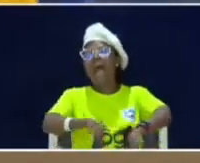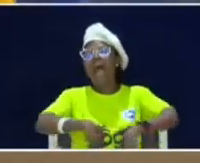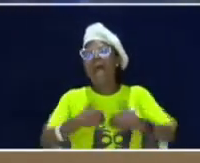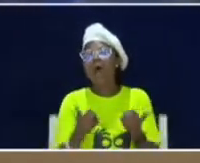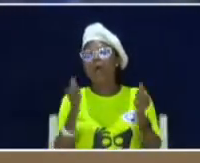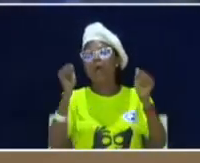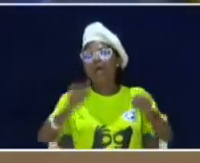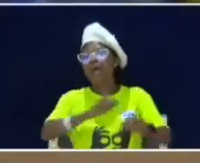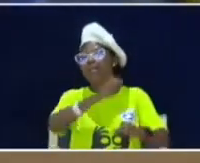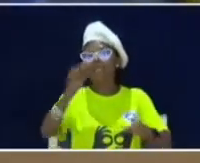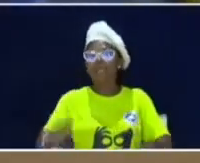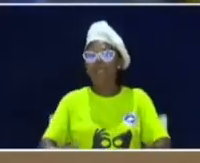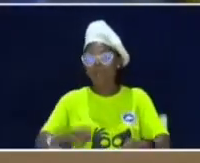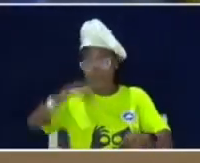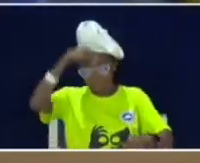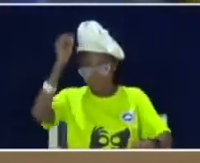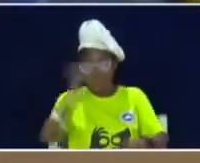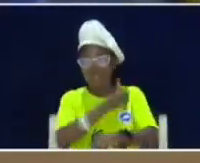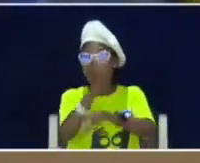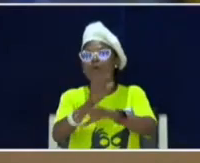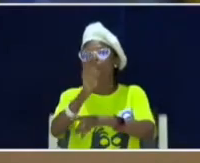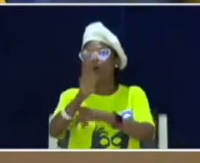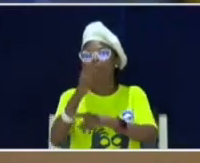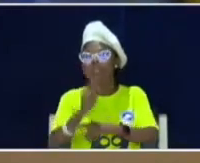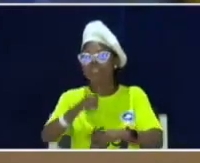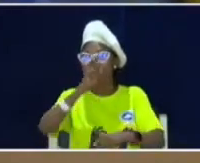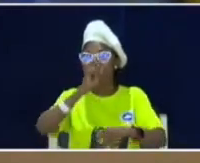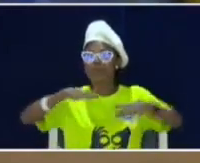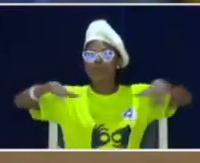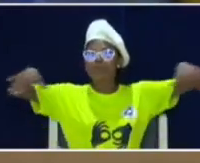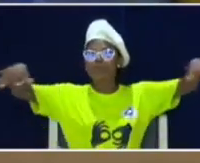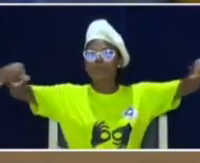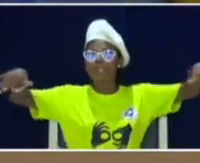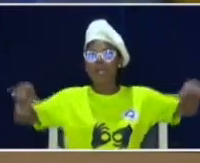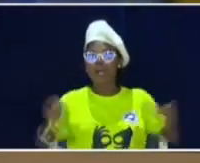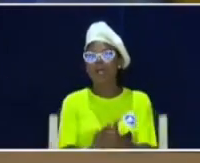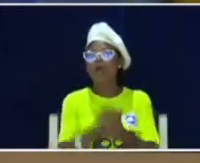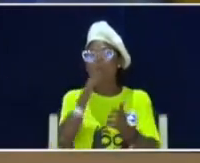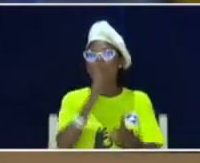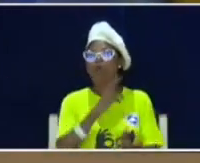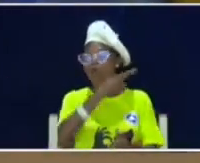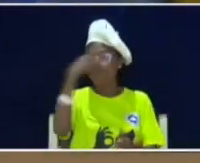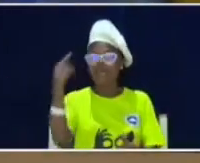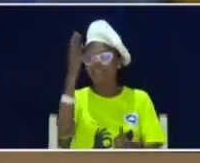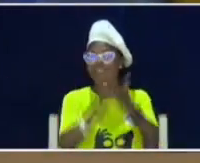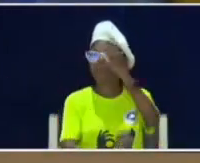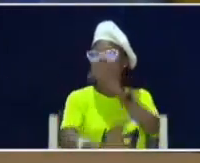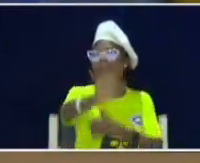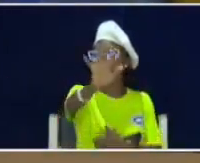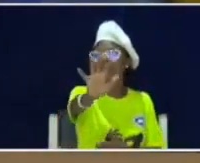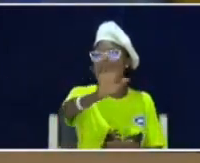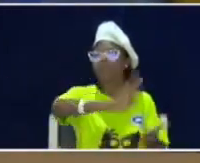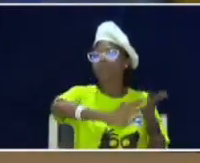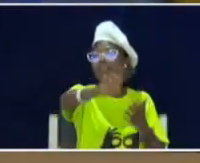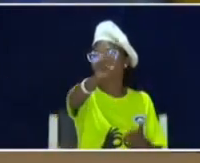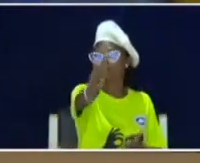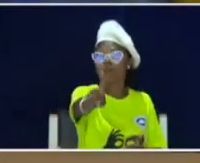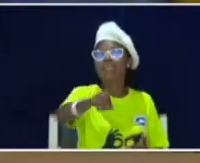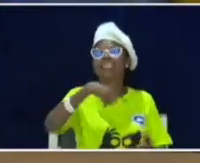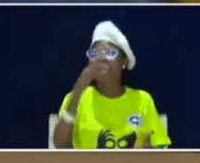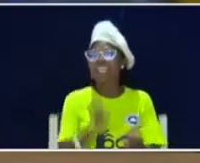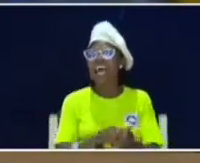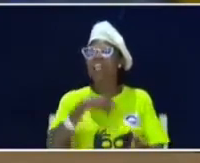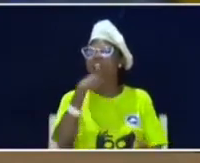wing? It is through consecration. Oh, Romans chapter 12, verse 1. It says, "I beseech you,